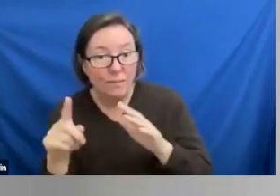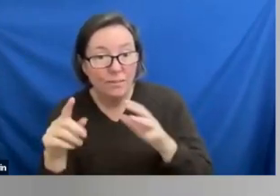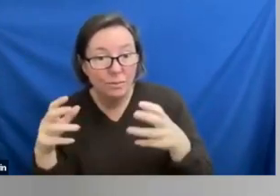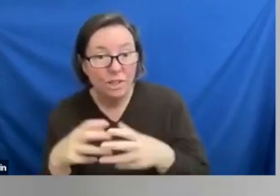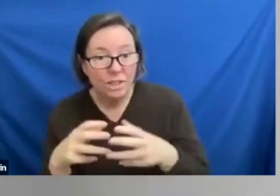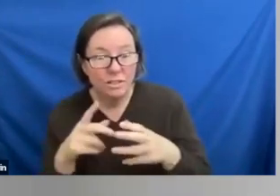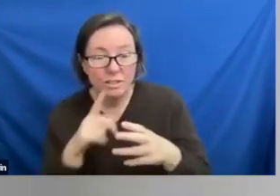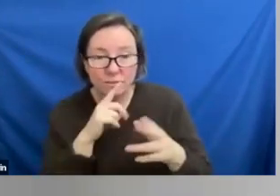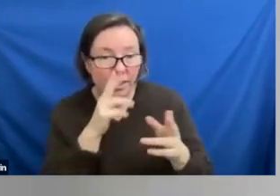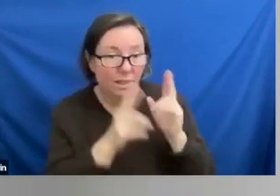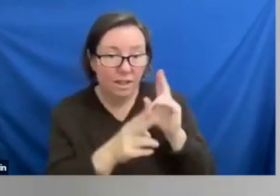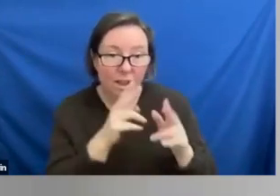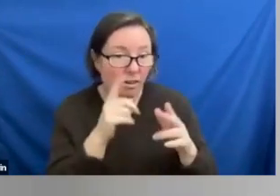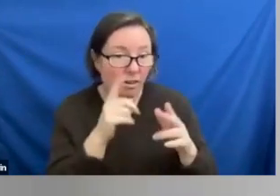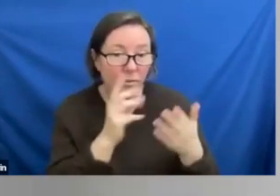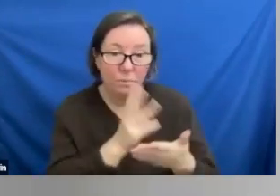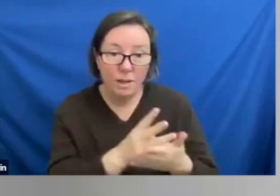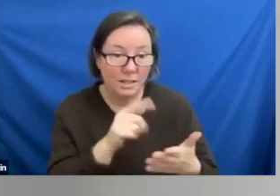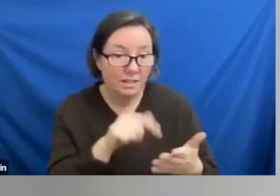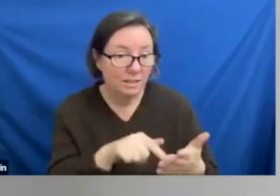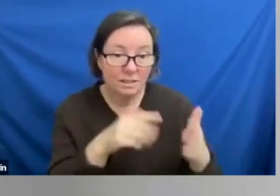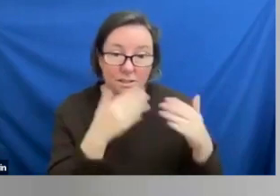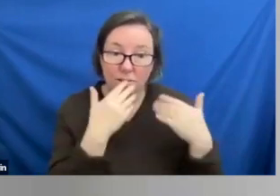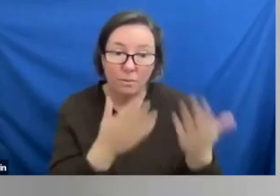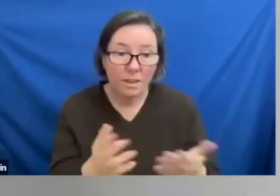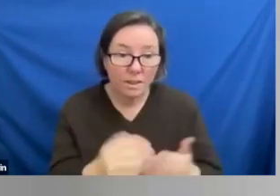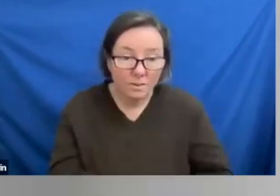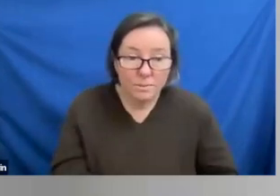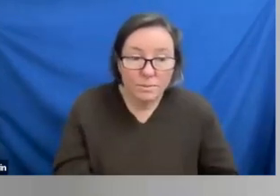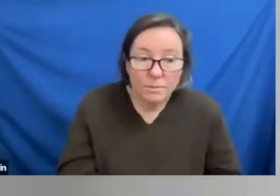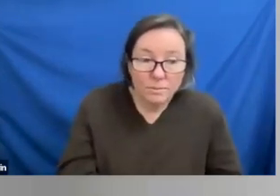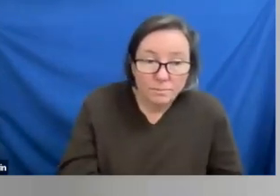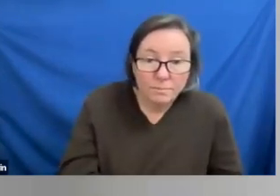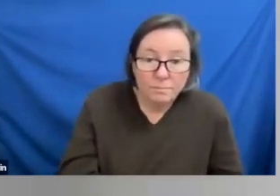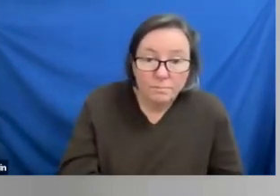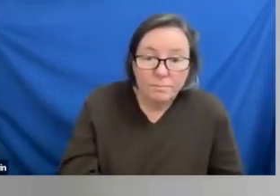honor to witness it. So thank you.